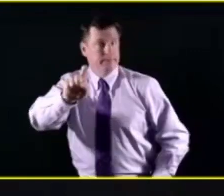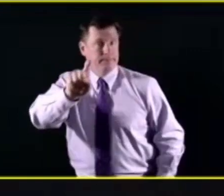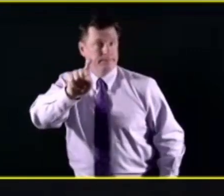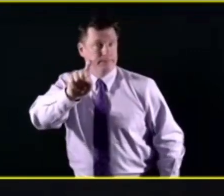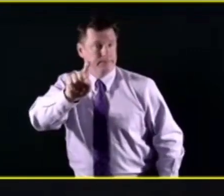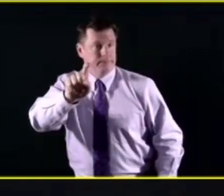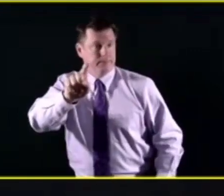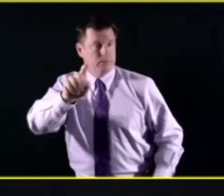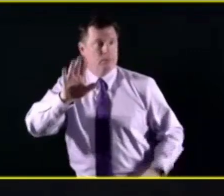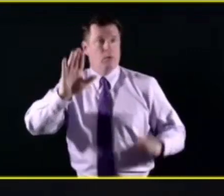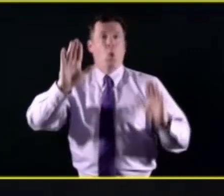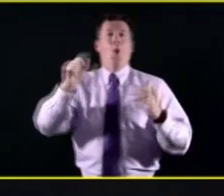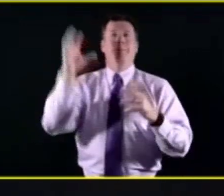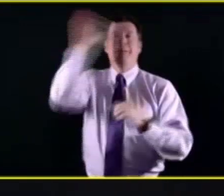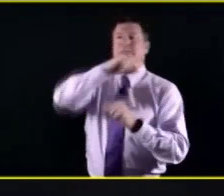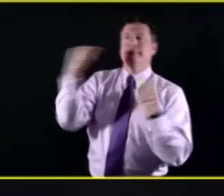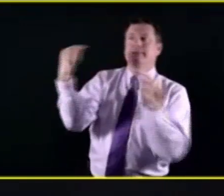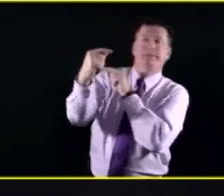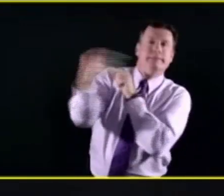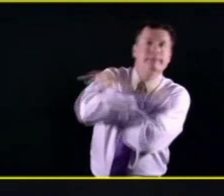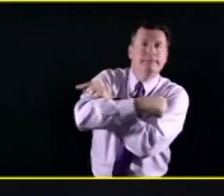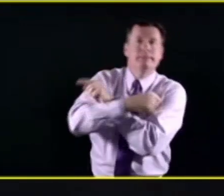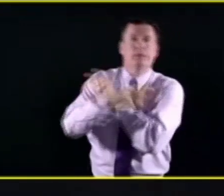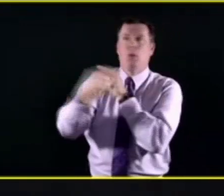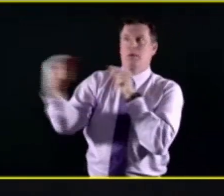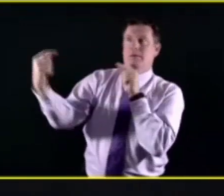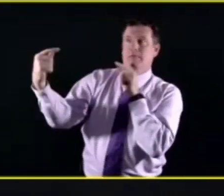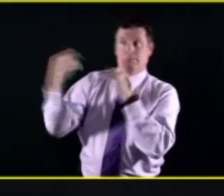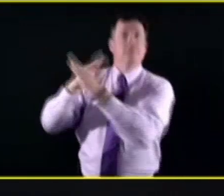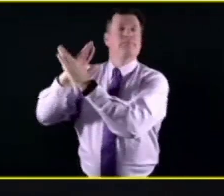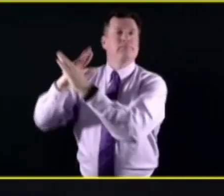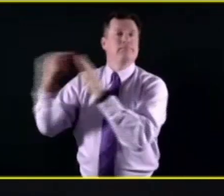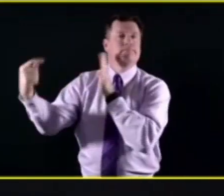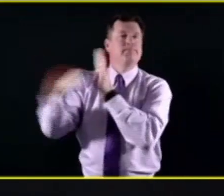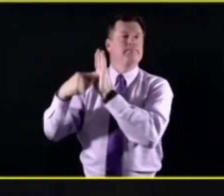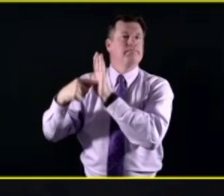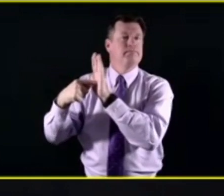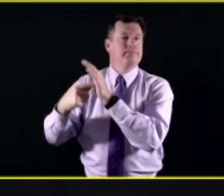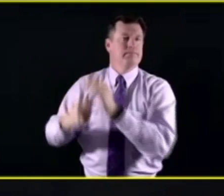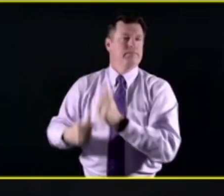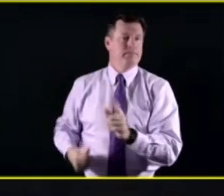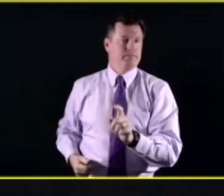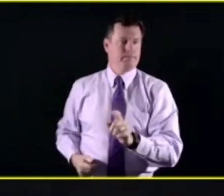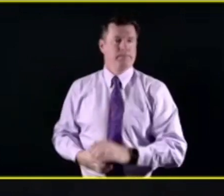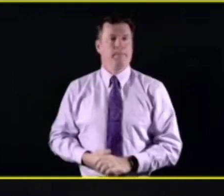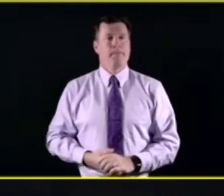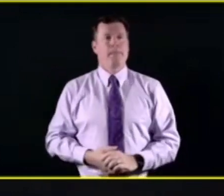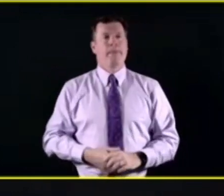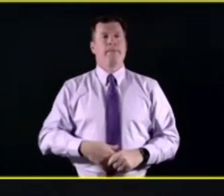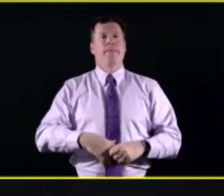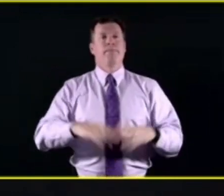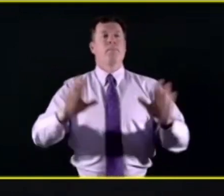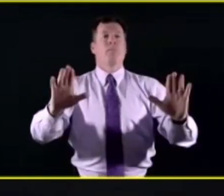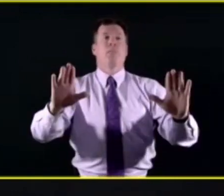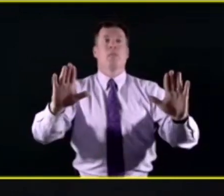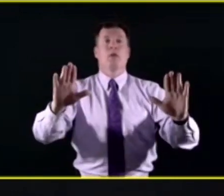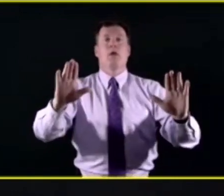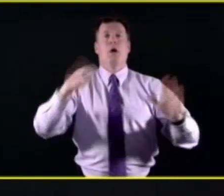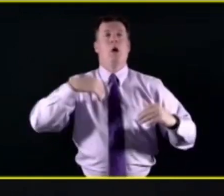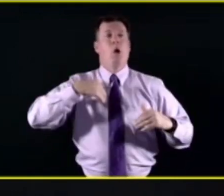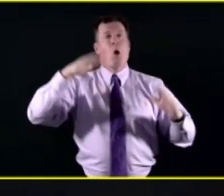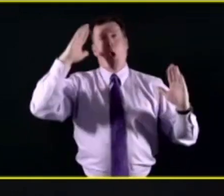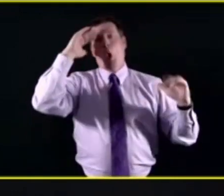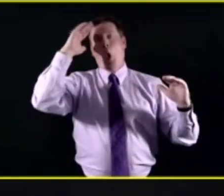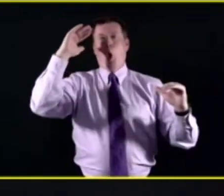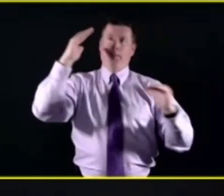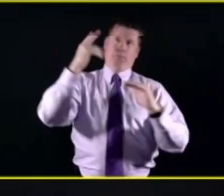would require virtually everything to go very smoothly, which we certainly would hope could be the